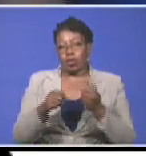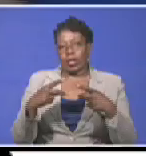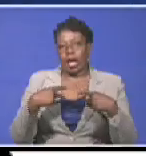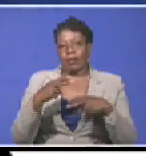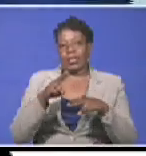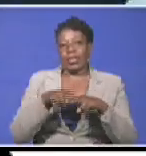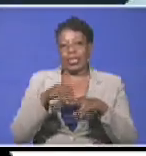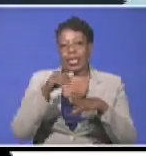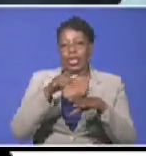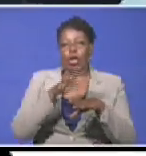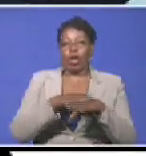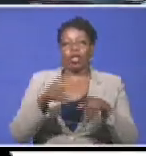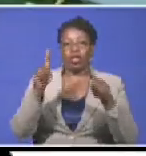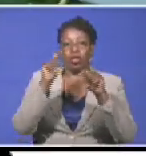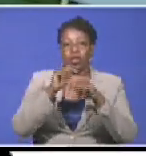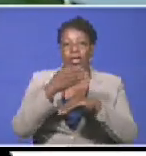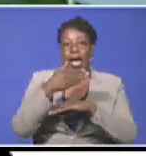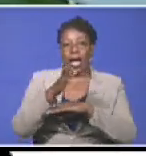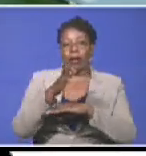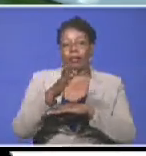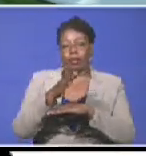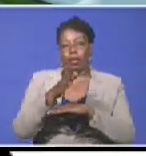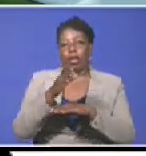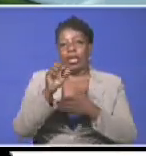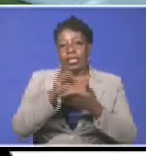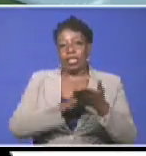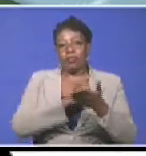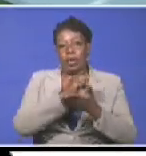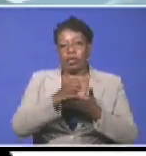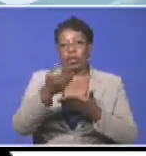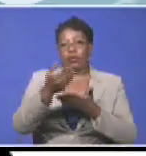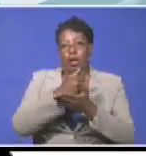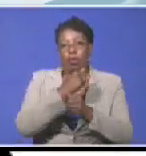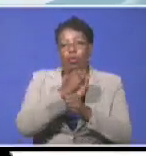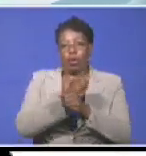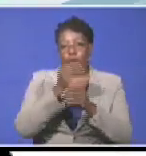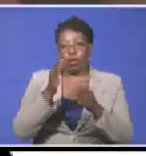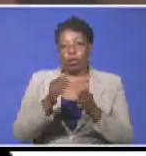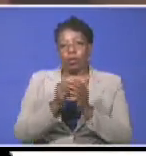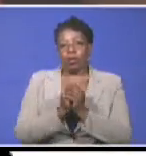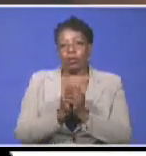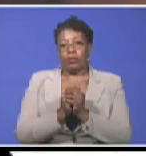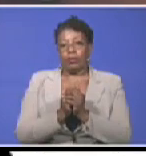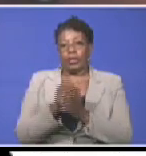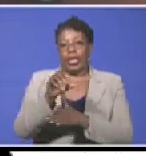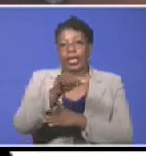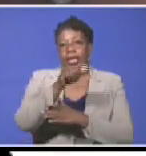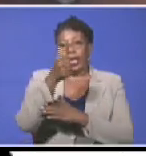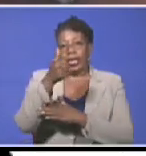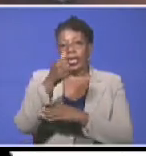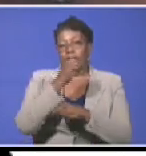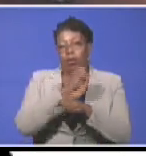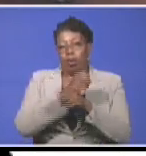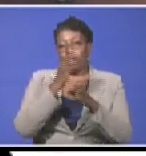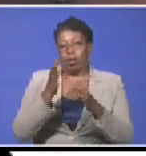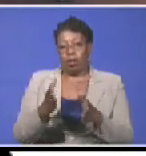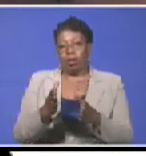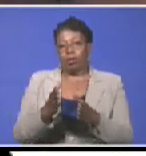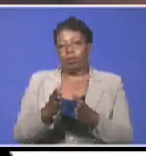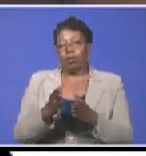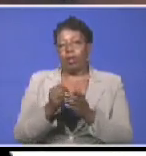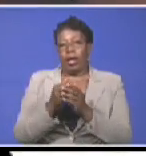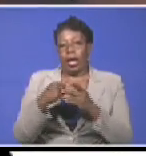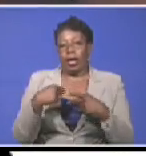a sit-in Tuesday after employees were suspended. Any employee found to have tampered with the water